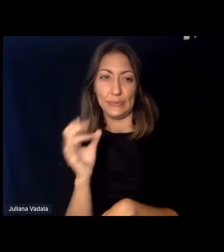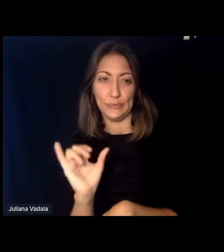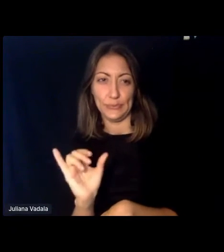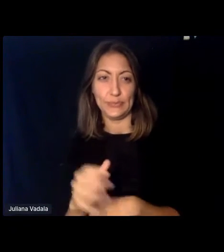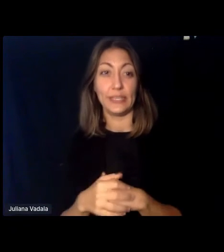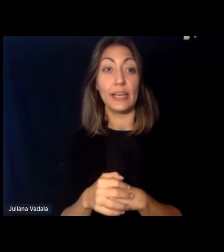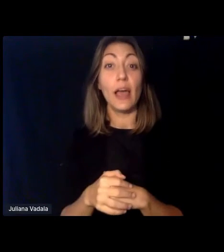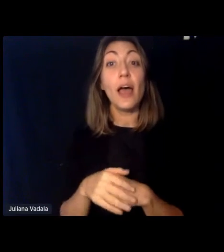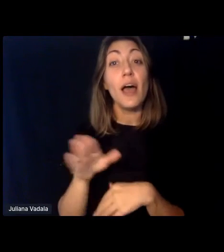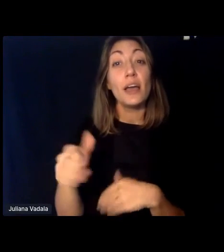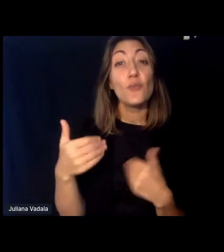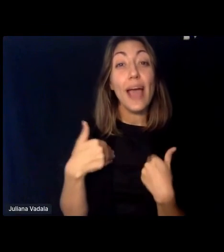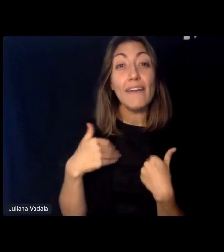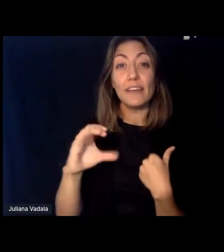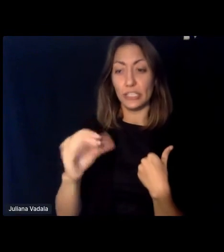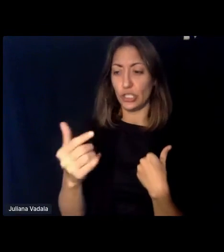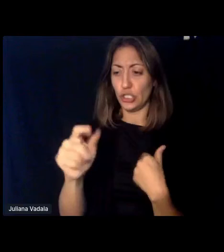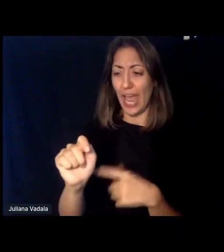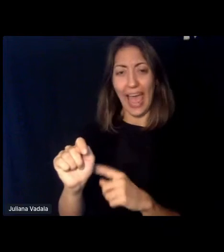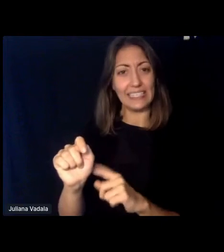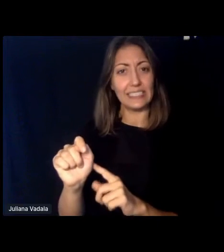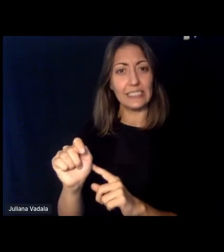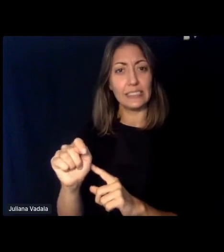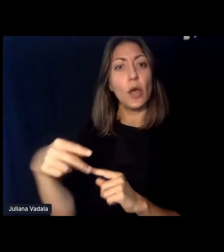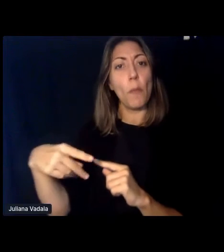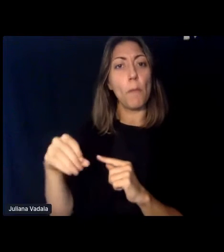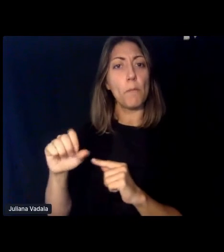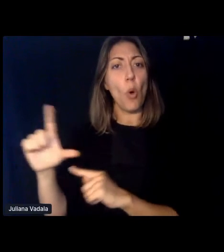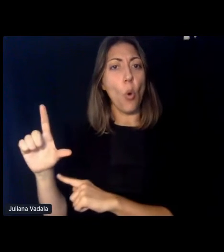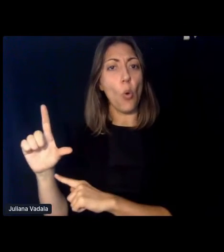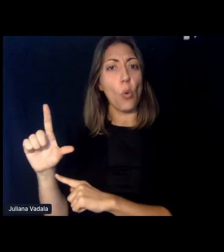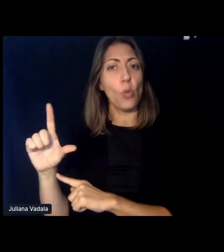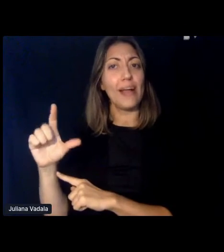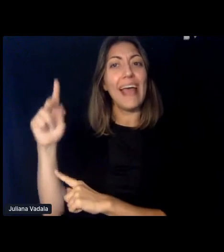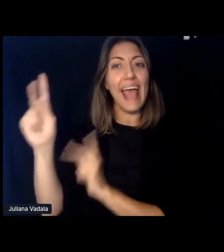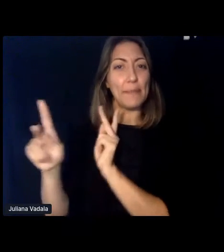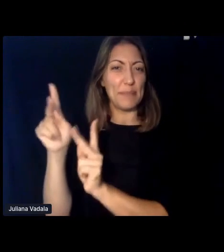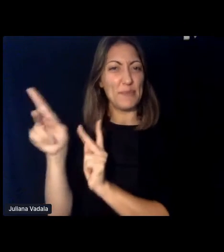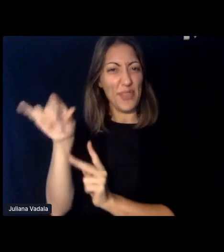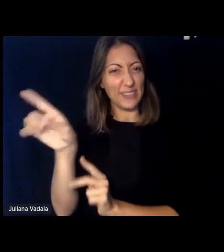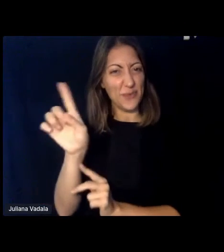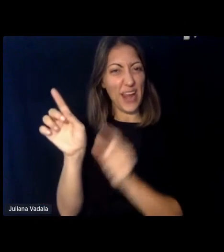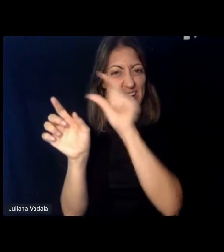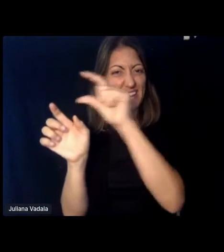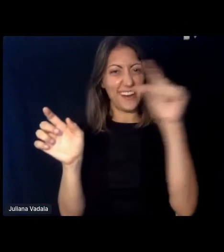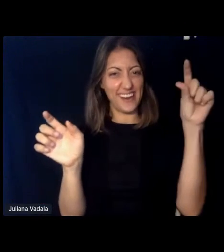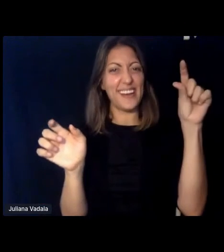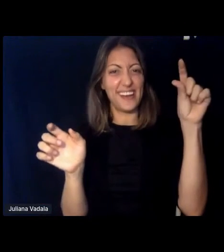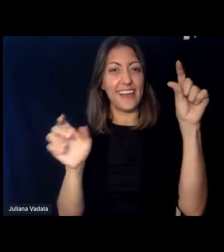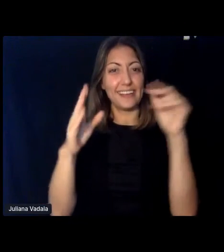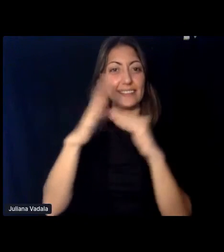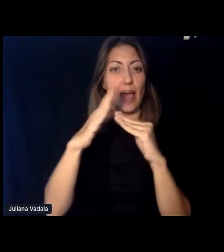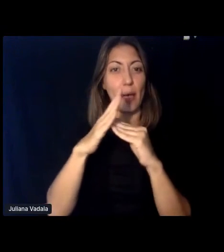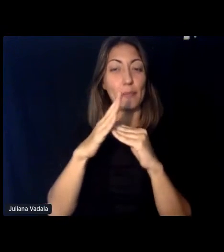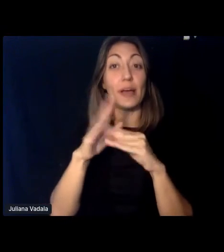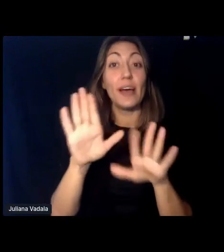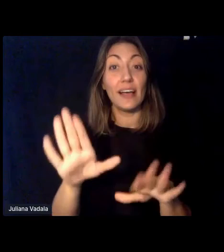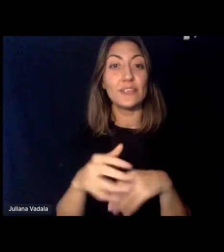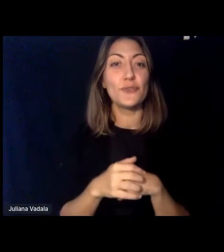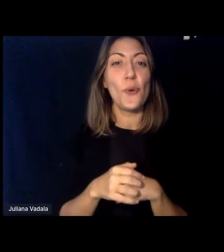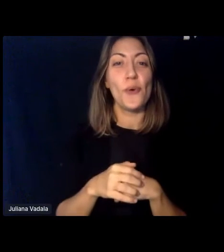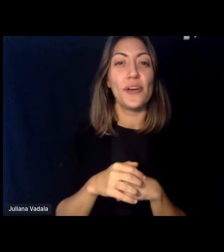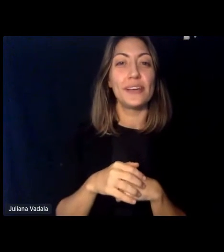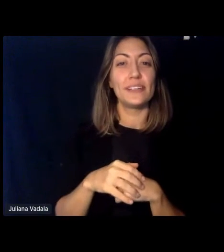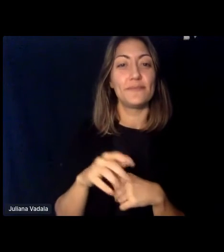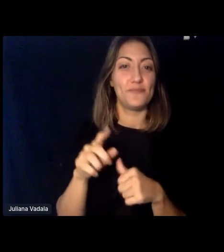box. Now, there are a few different chat boxes all side by side, and this can be a bit confusing. So one